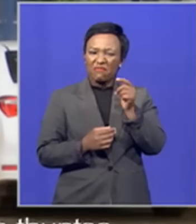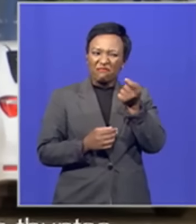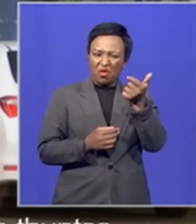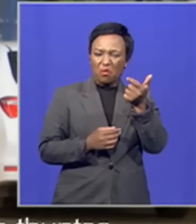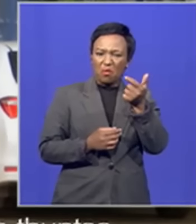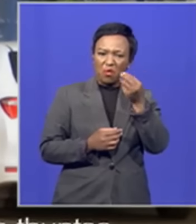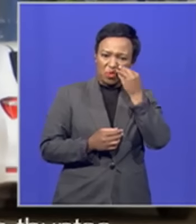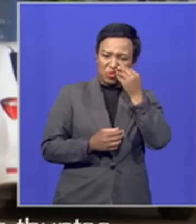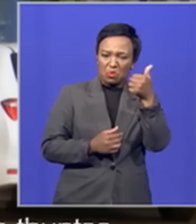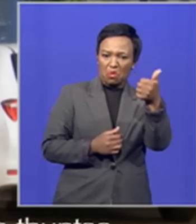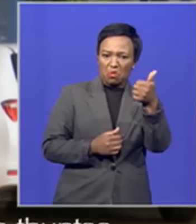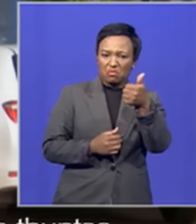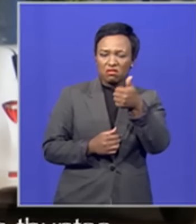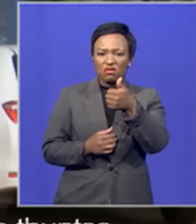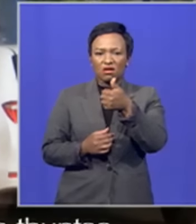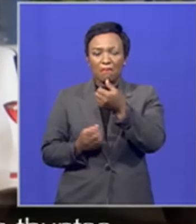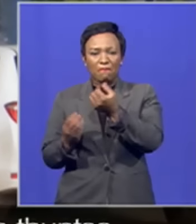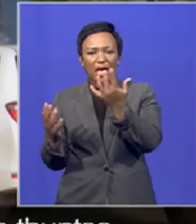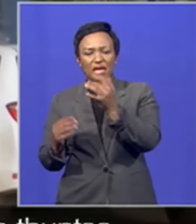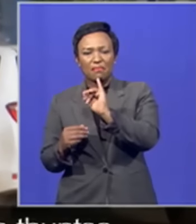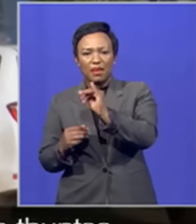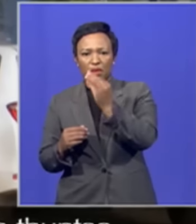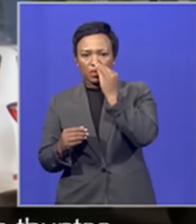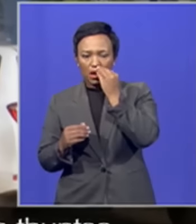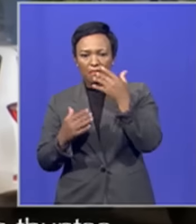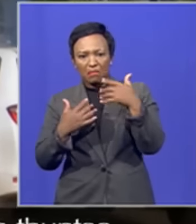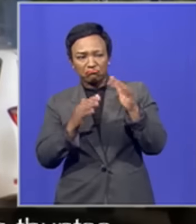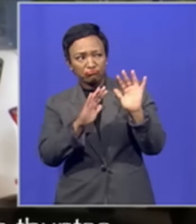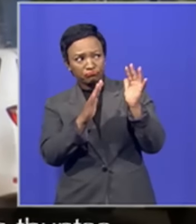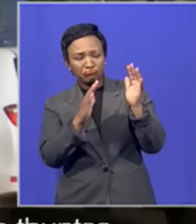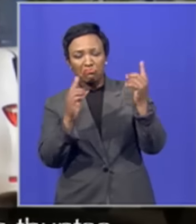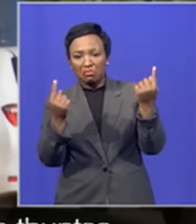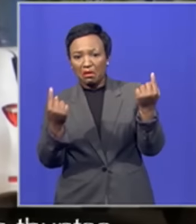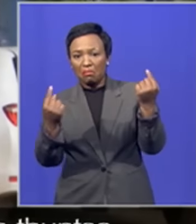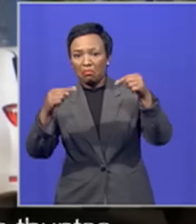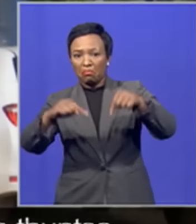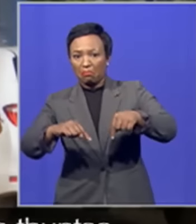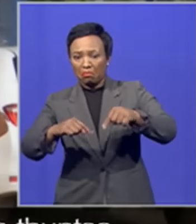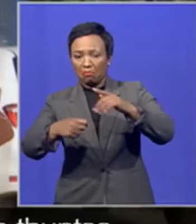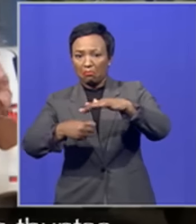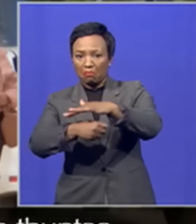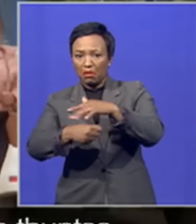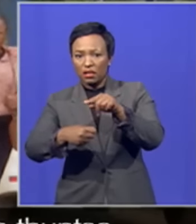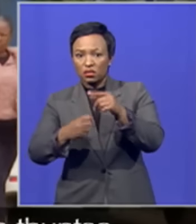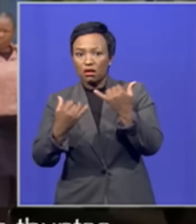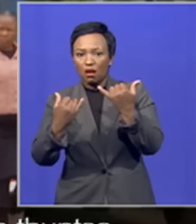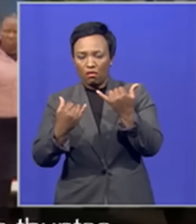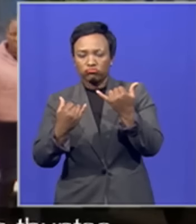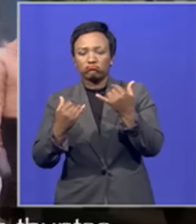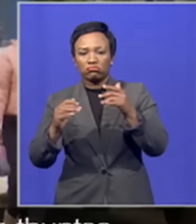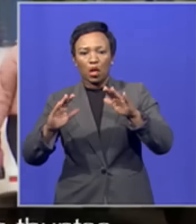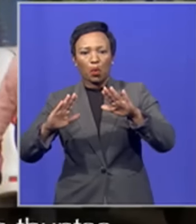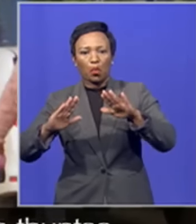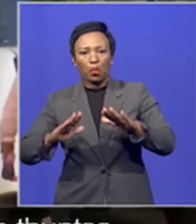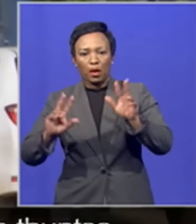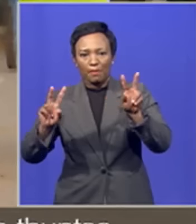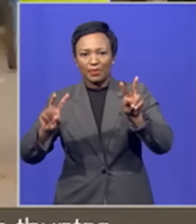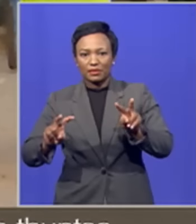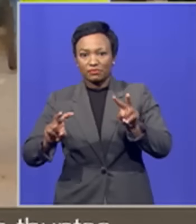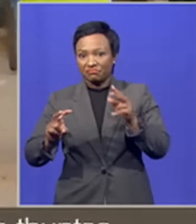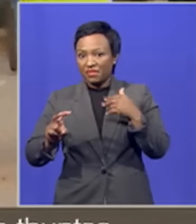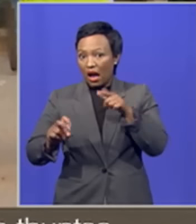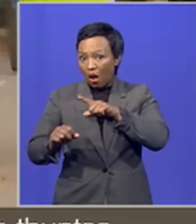I must commend them for coming to Reiger Park. And thank you so much. There is a bit of stability in Reiger Park. I'm not sure for how